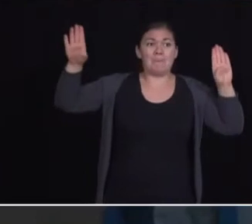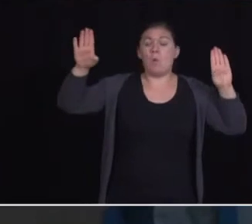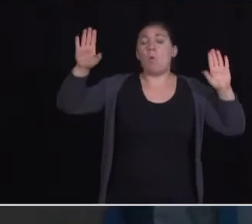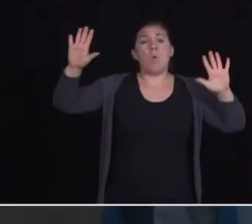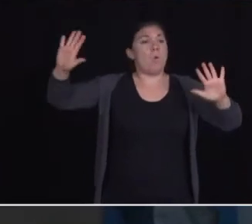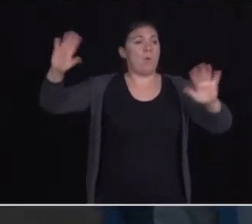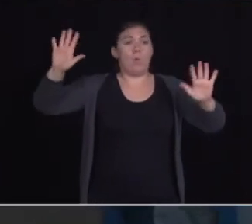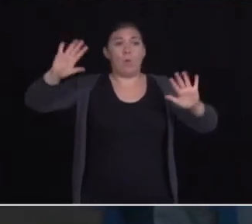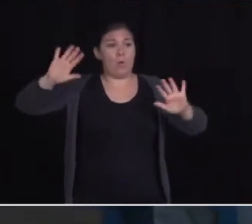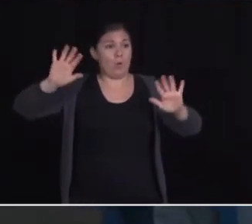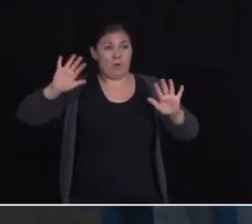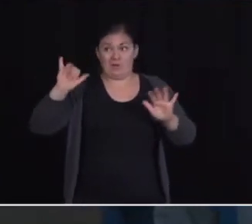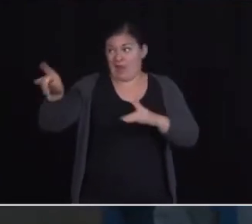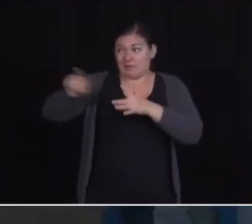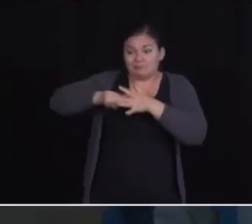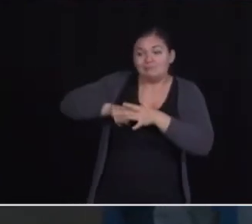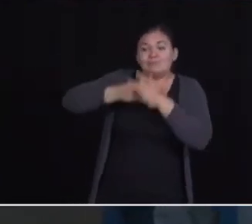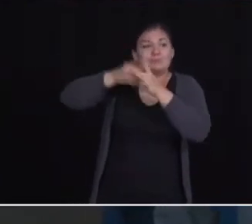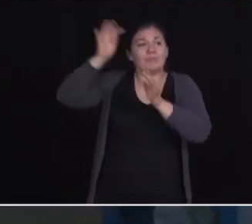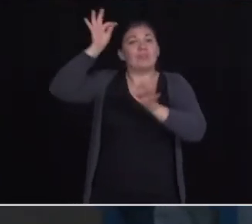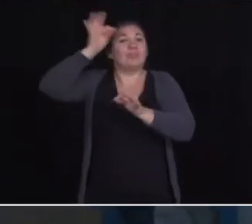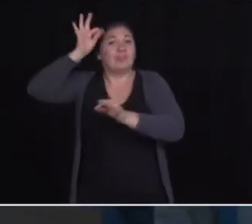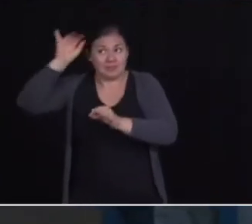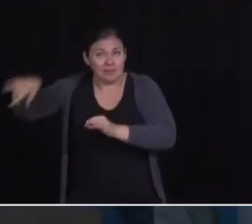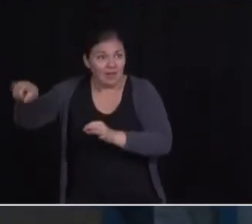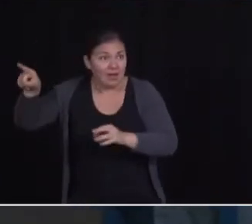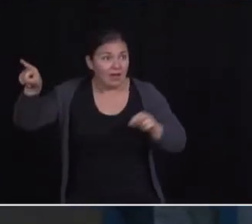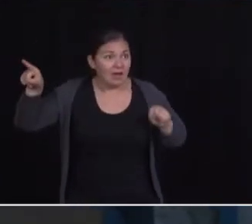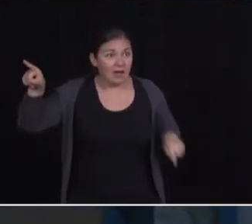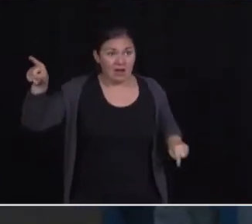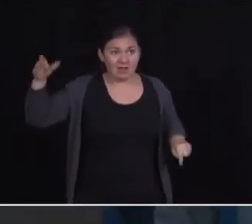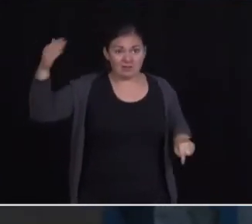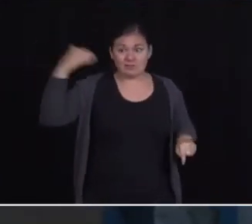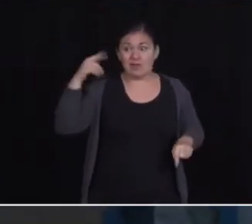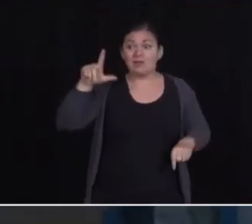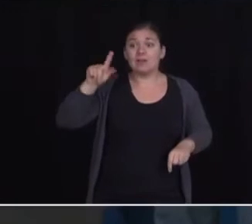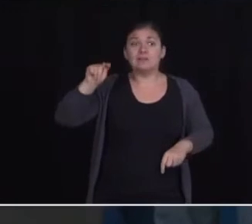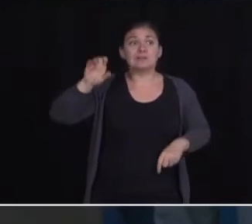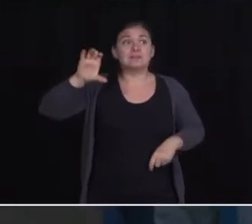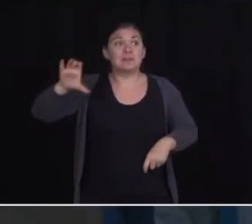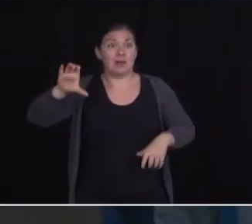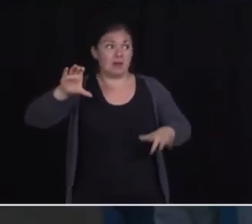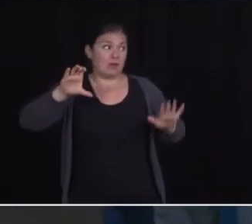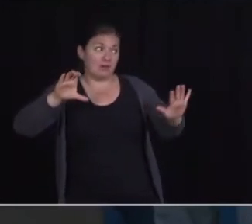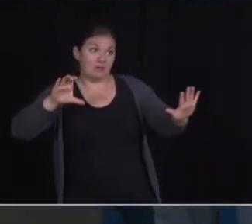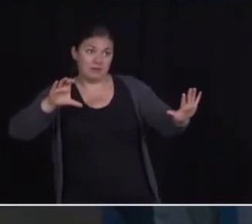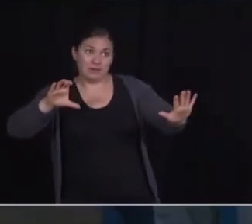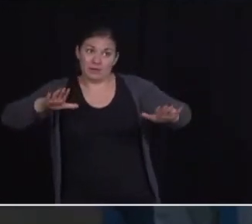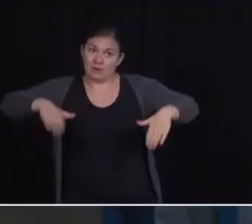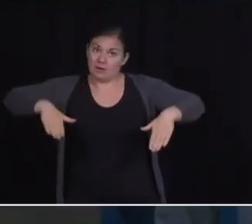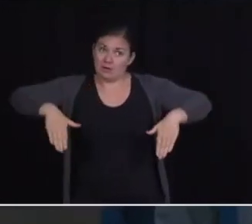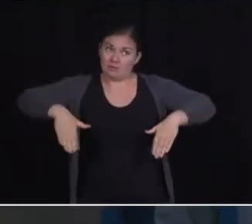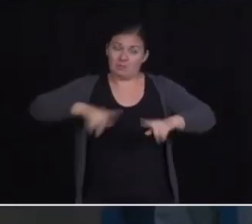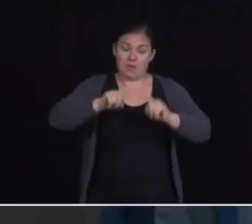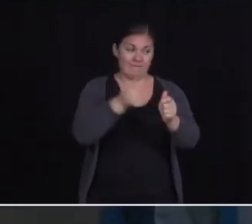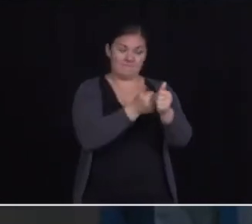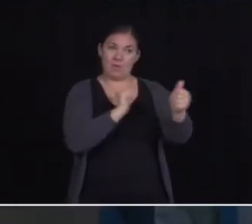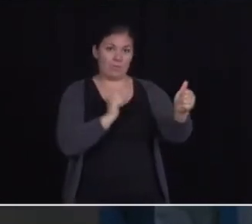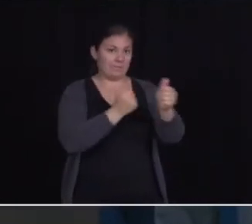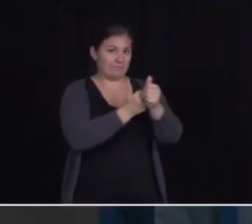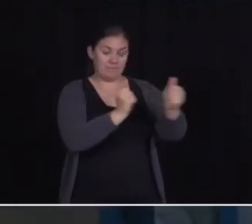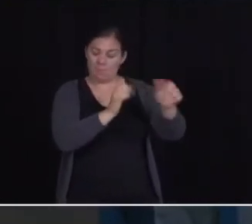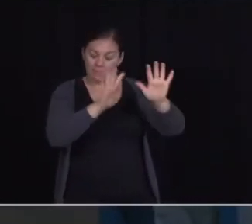further spread in long-term care. This is something we must avoid at all costs. And as long